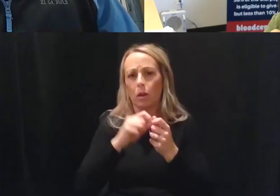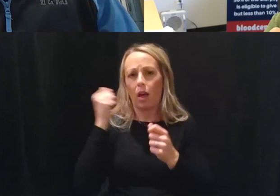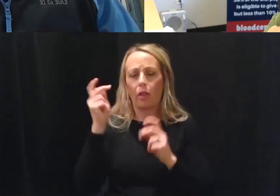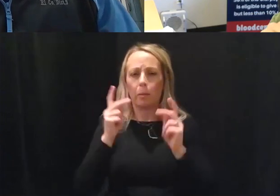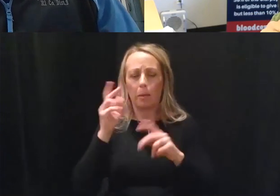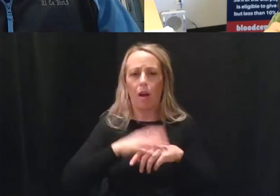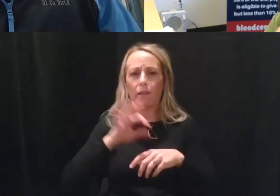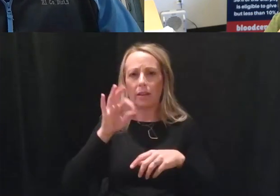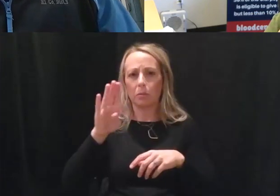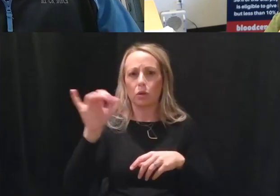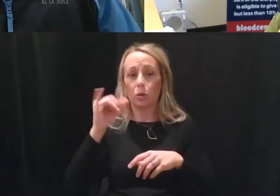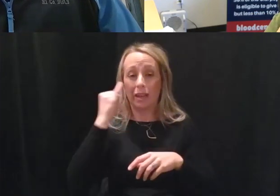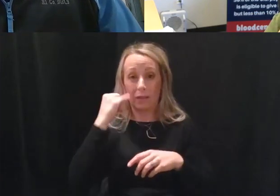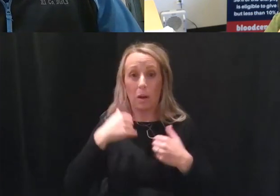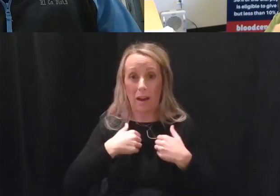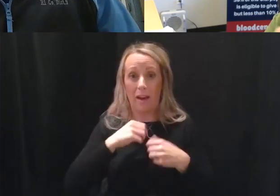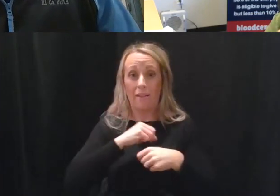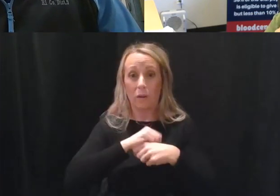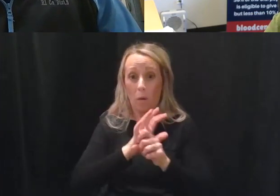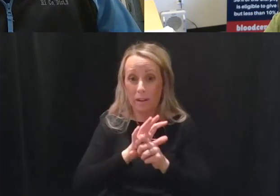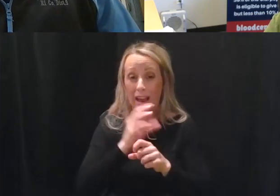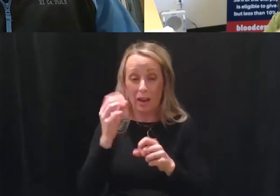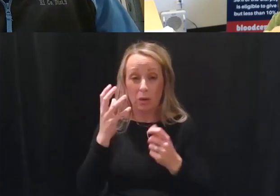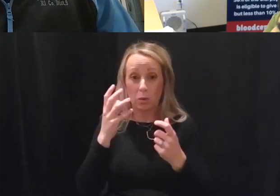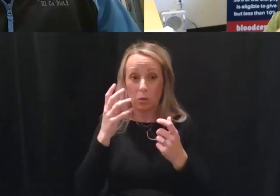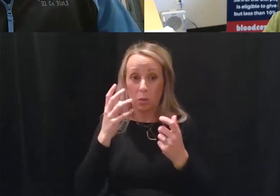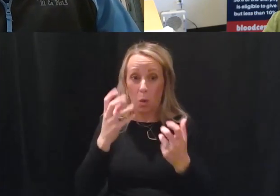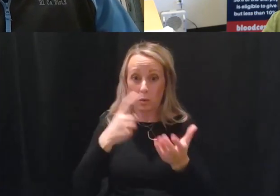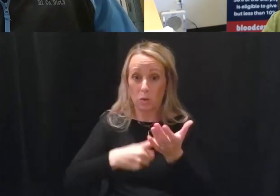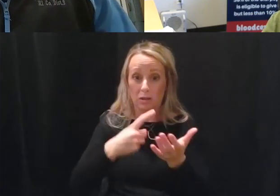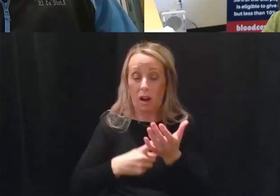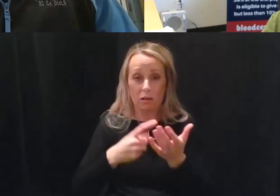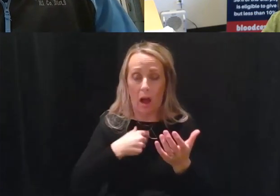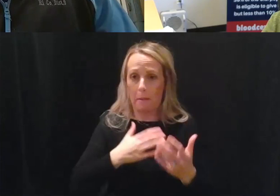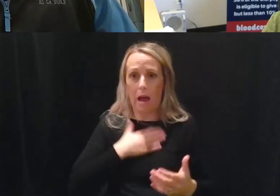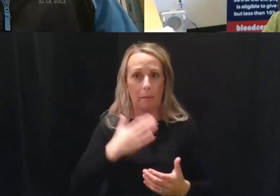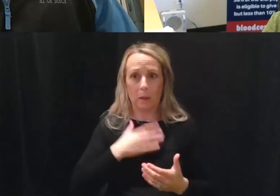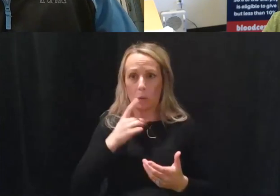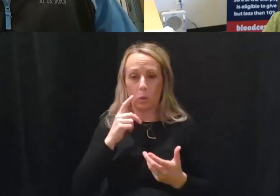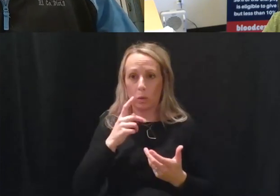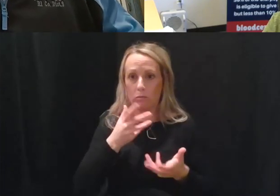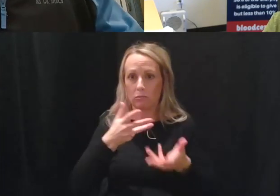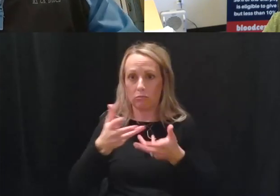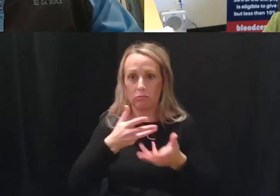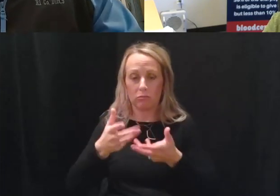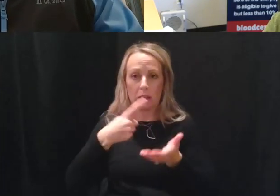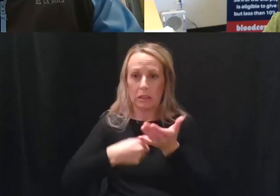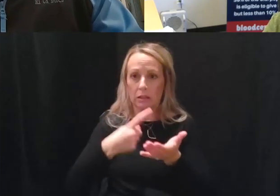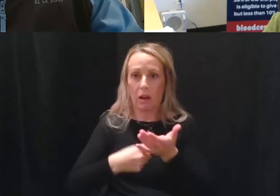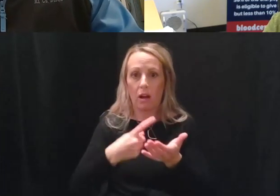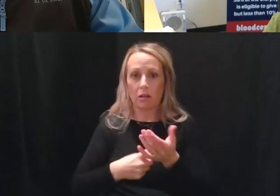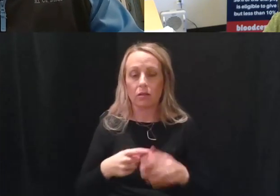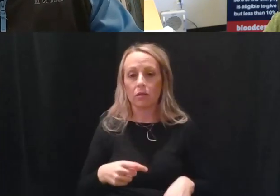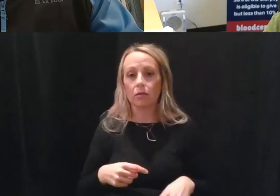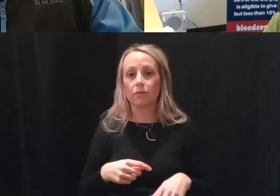said is, if you have COVID and you want to talk to somebody, talk to me, because I'll tell you what I went through and we can get through it. Because in a COVID